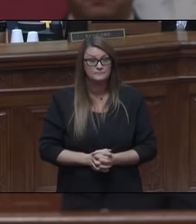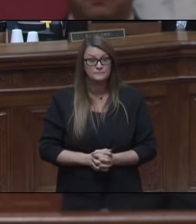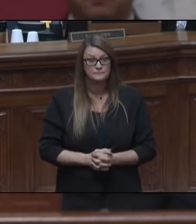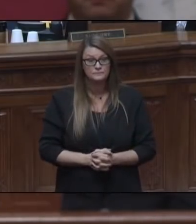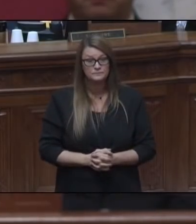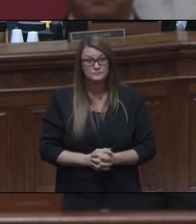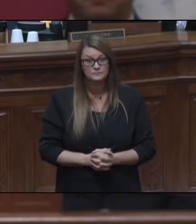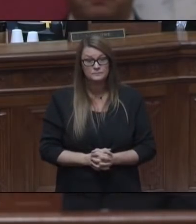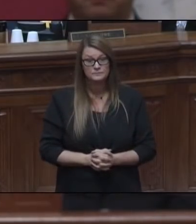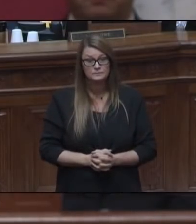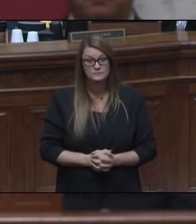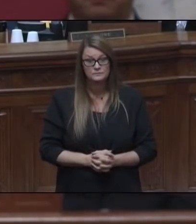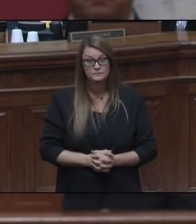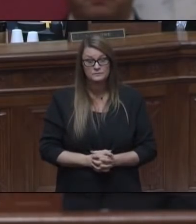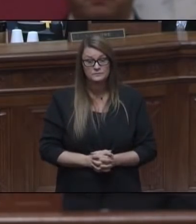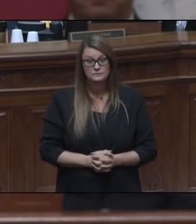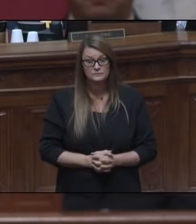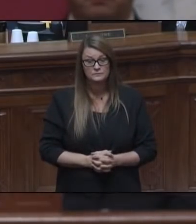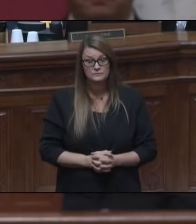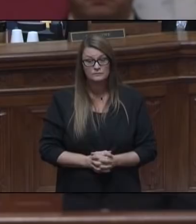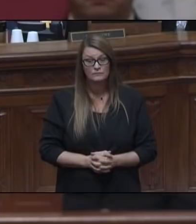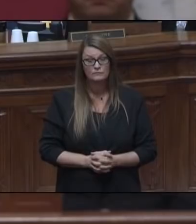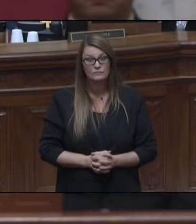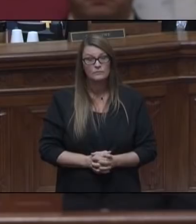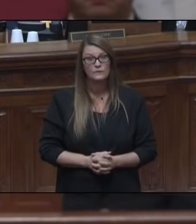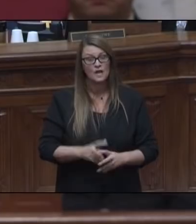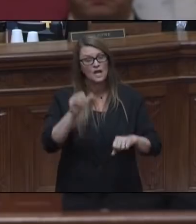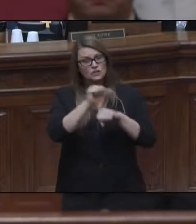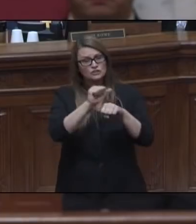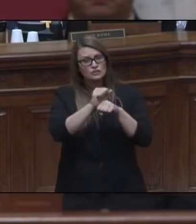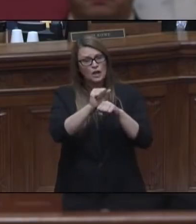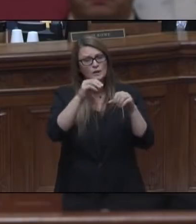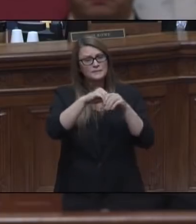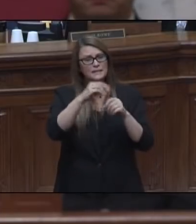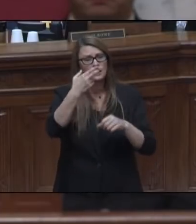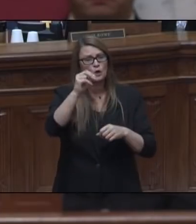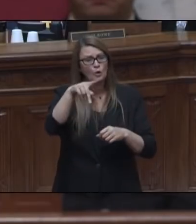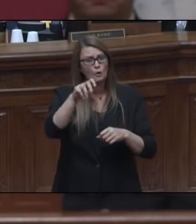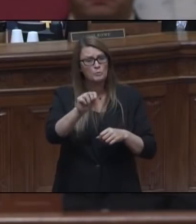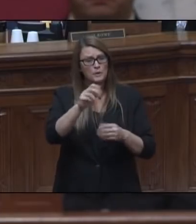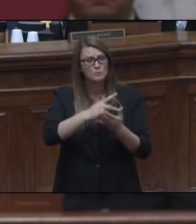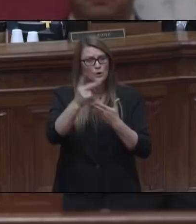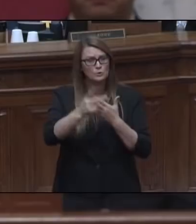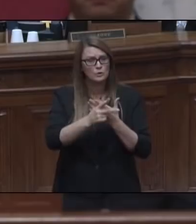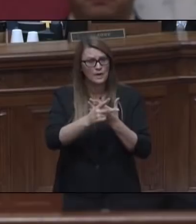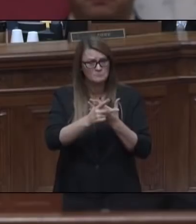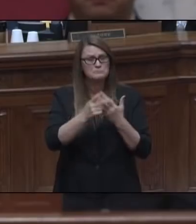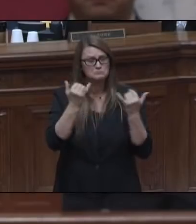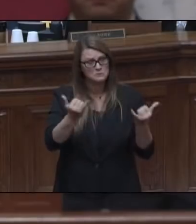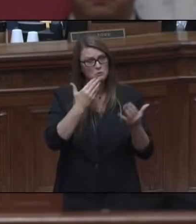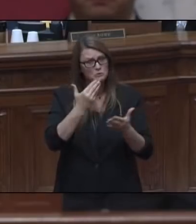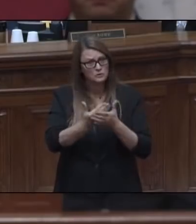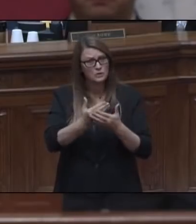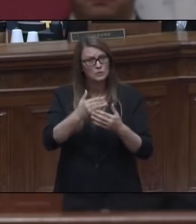it. Our Jobs and Hope program's doing all kinds of neat stuff. We have now touched